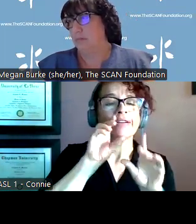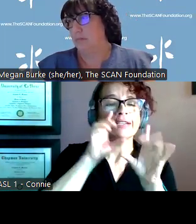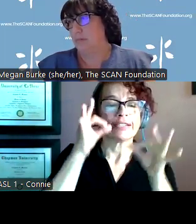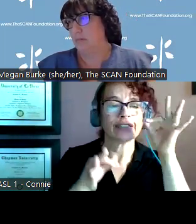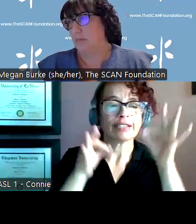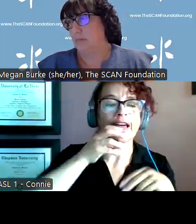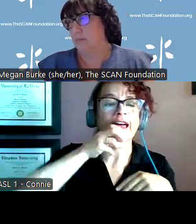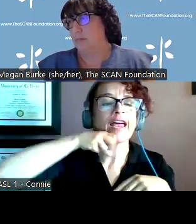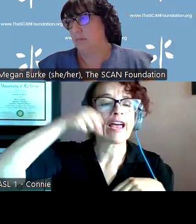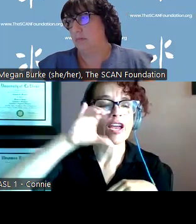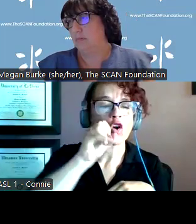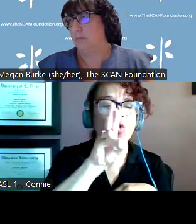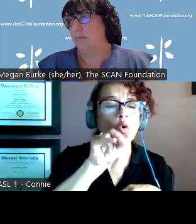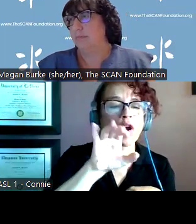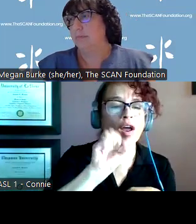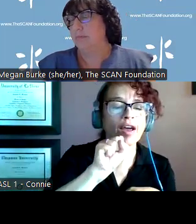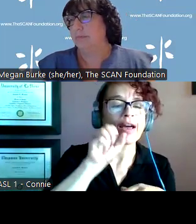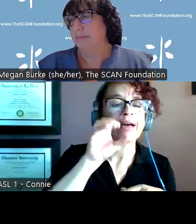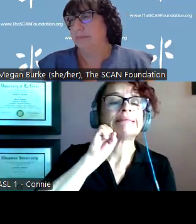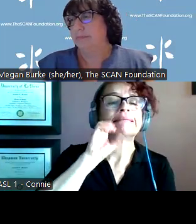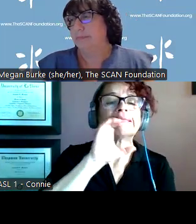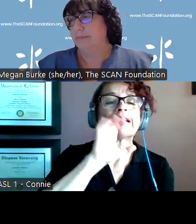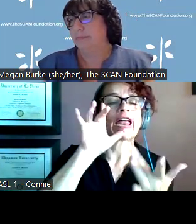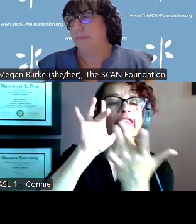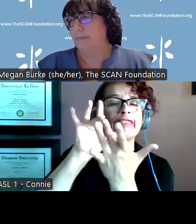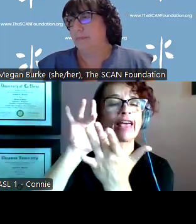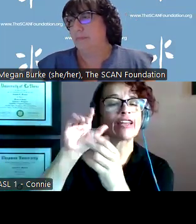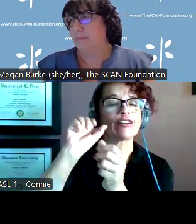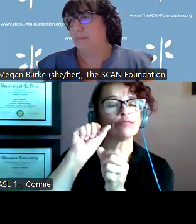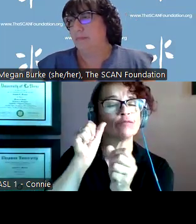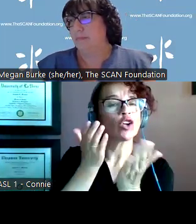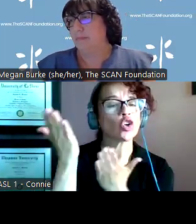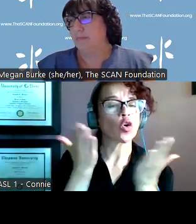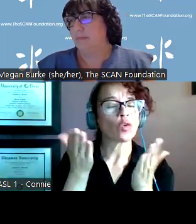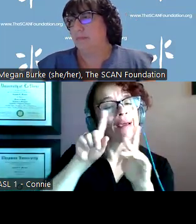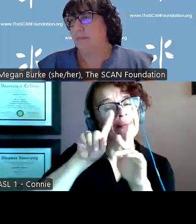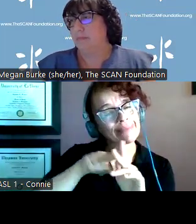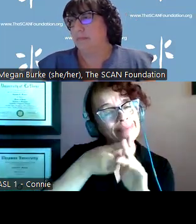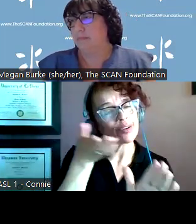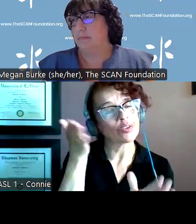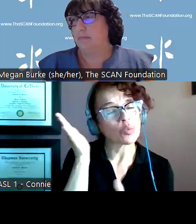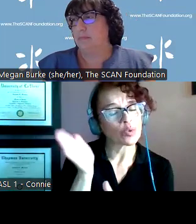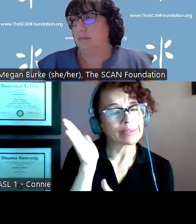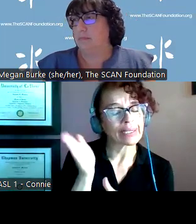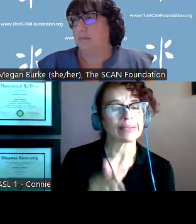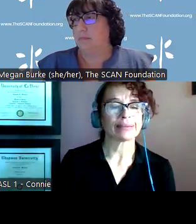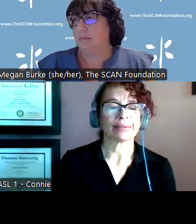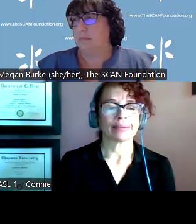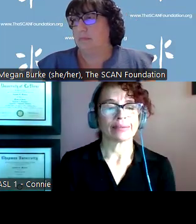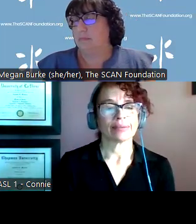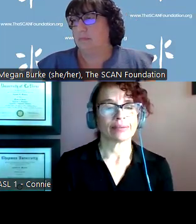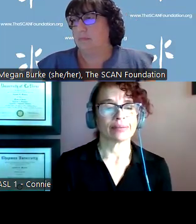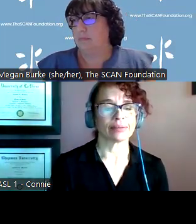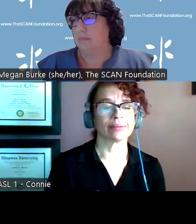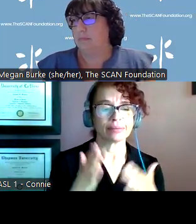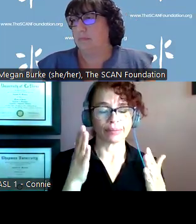and Corinne Jones, you guys can, from Senior Network Services. And so you guys can go ahead, please, and start your presentation. Thank you. Hey, thank